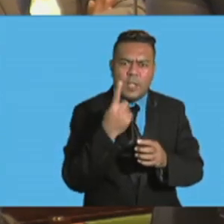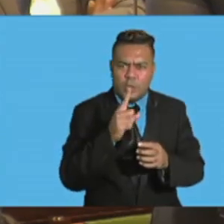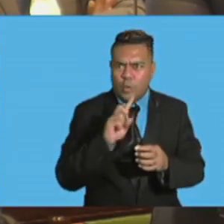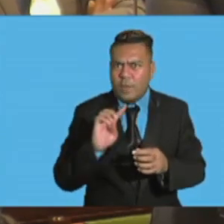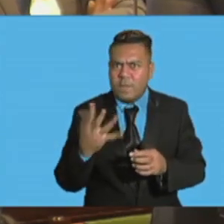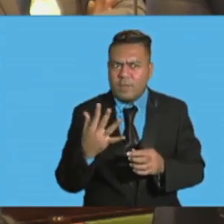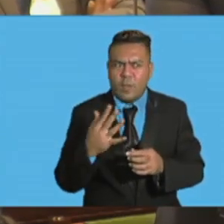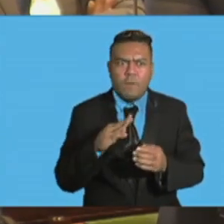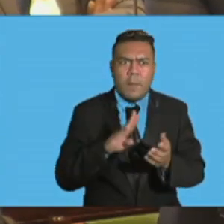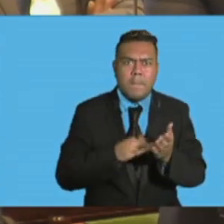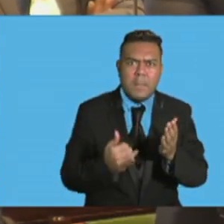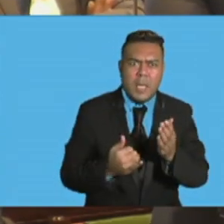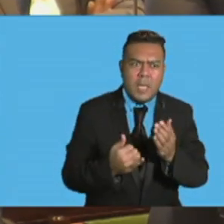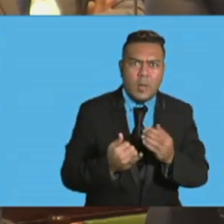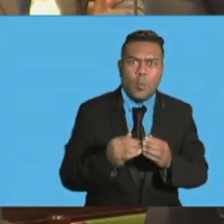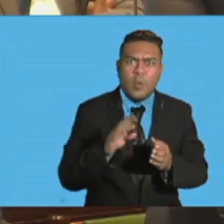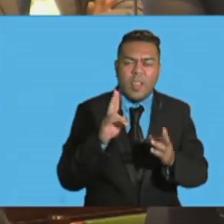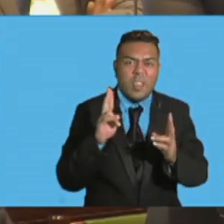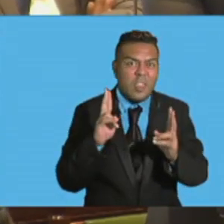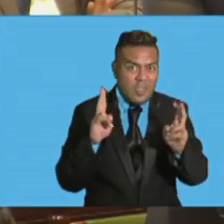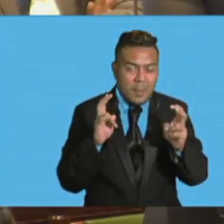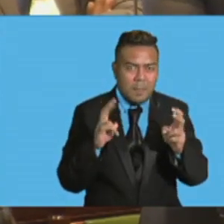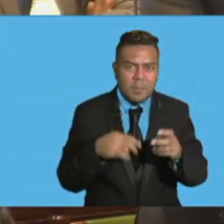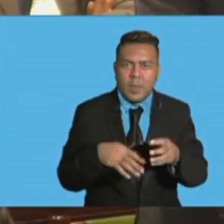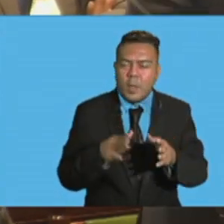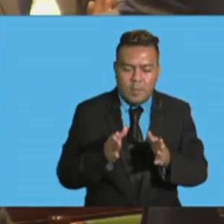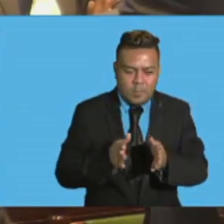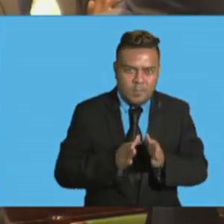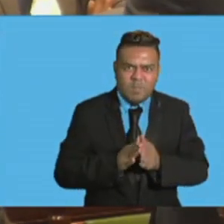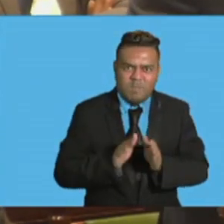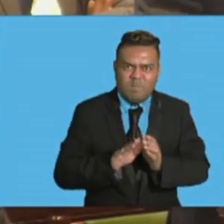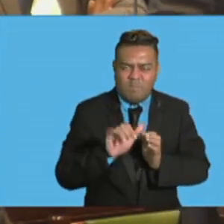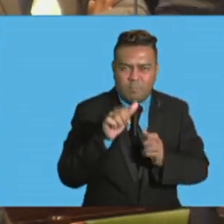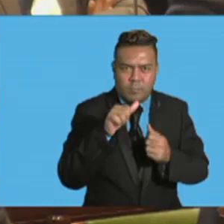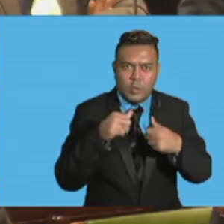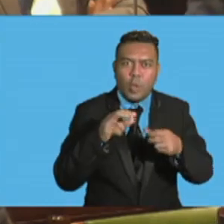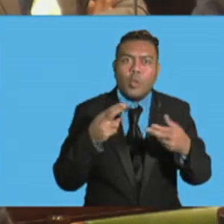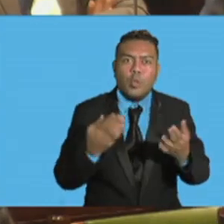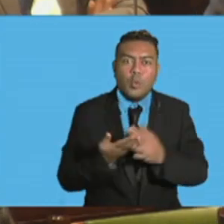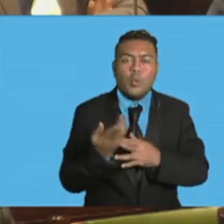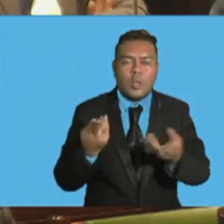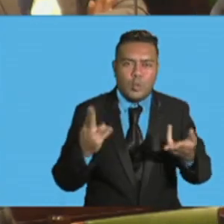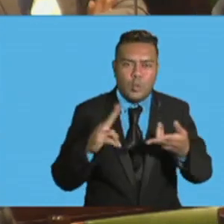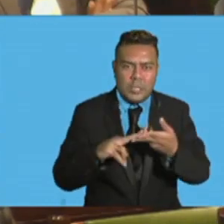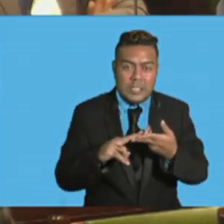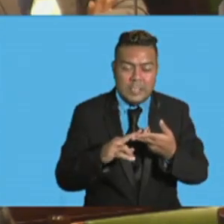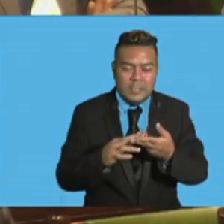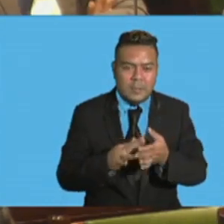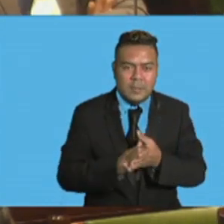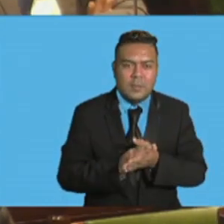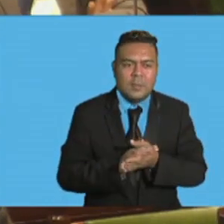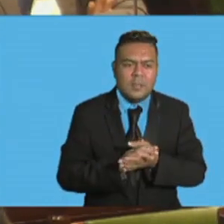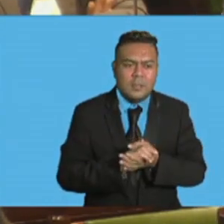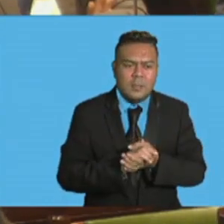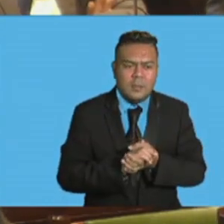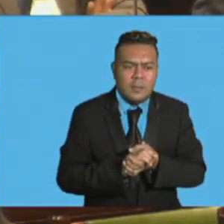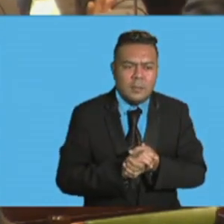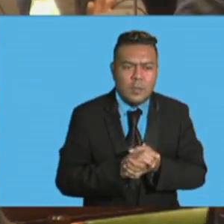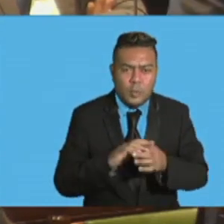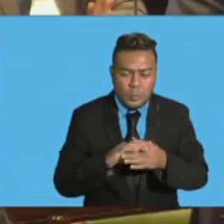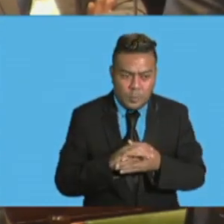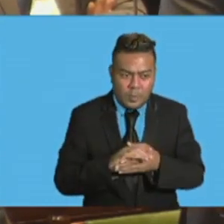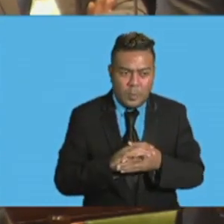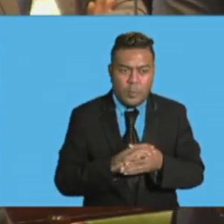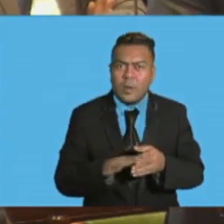of May, with the theme Prosperity Through Unity. This is the first time that any Pacific island country actually hosted